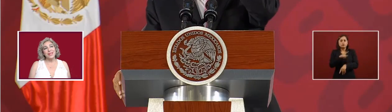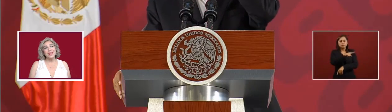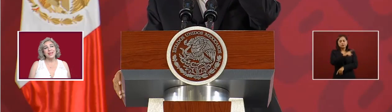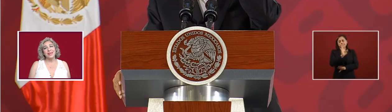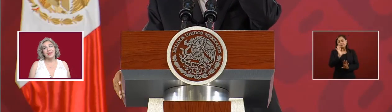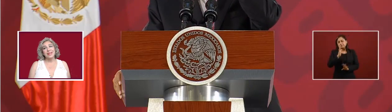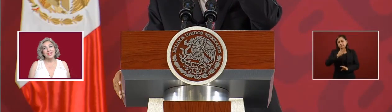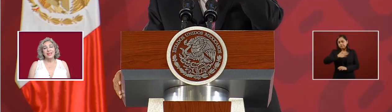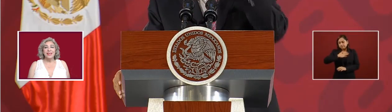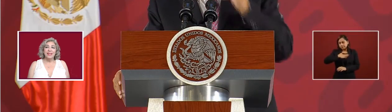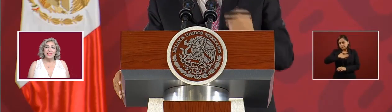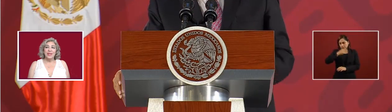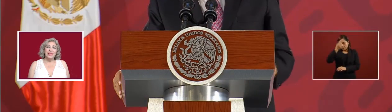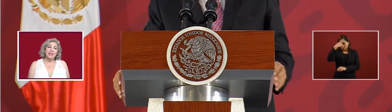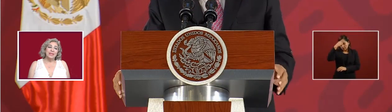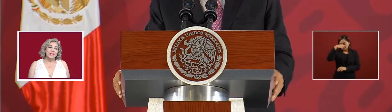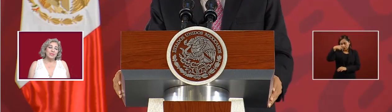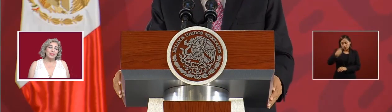Mexico I think